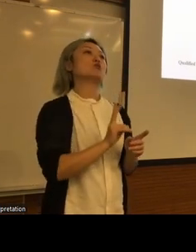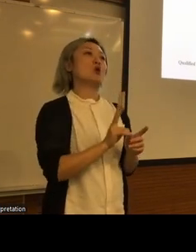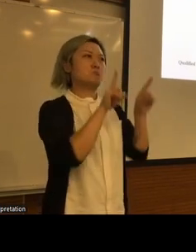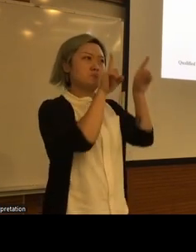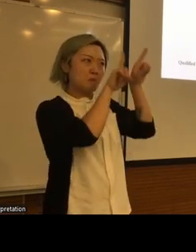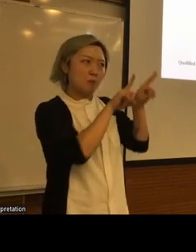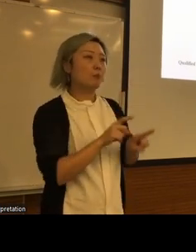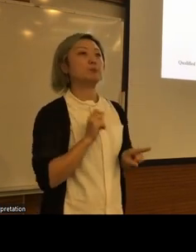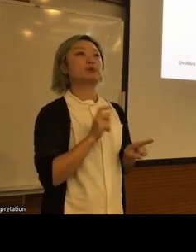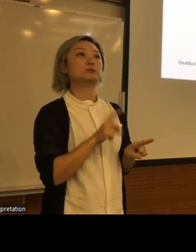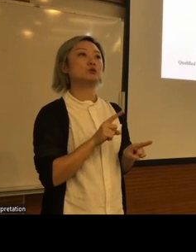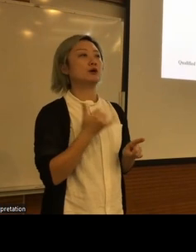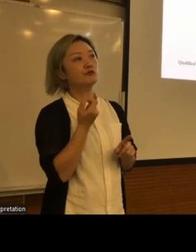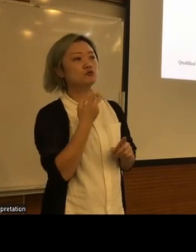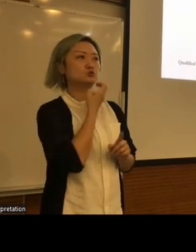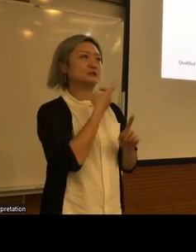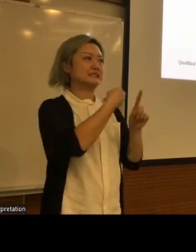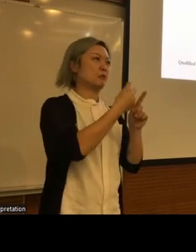and in terms of language quality.